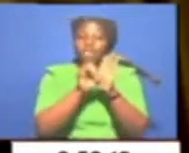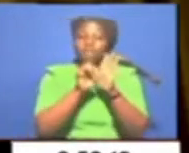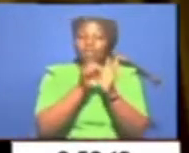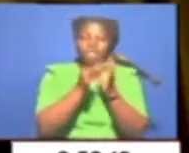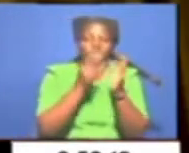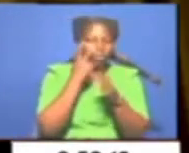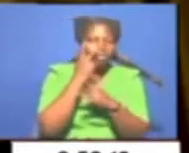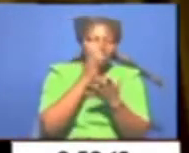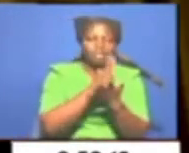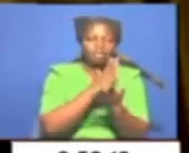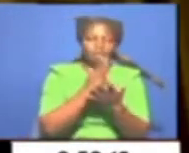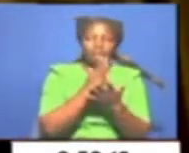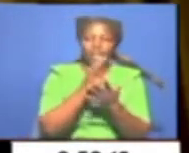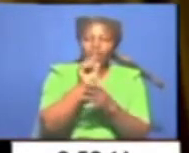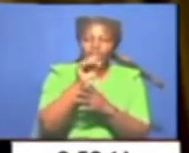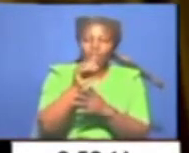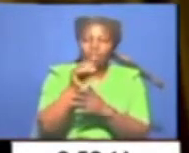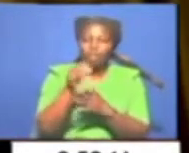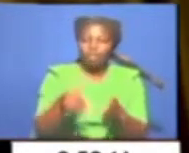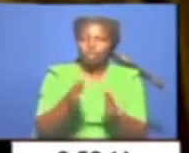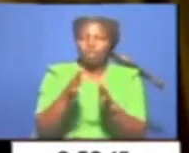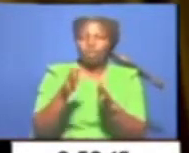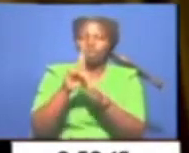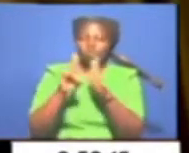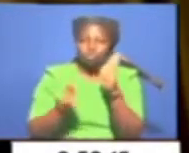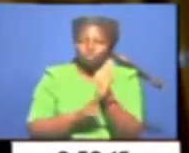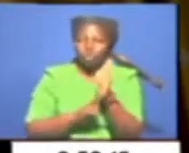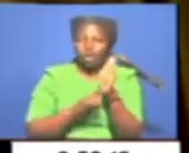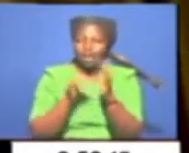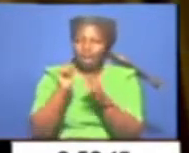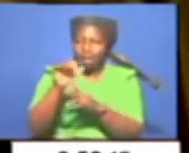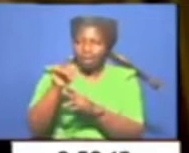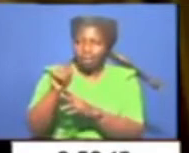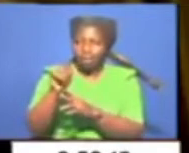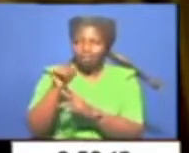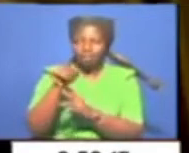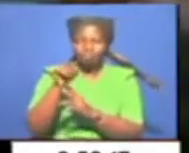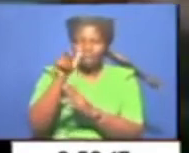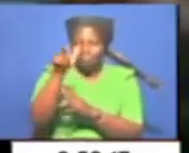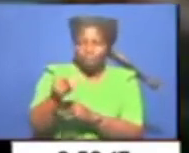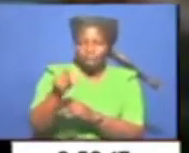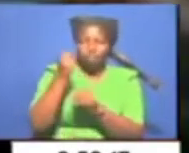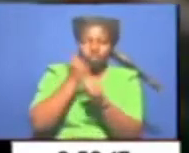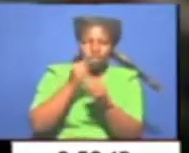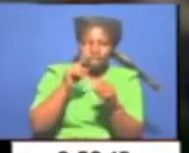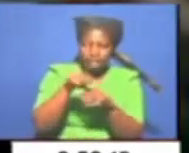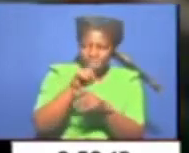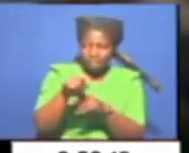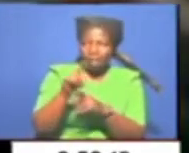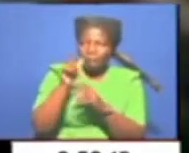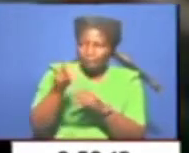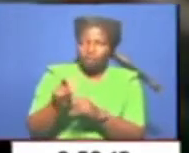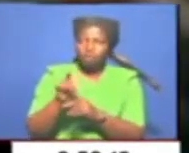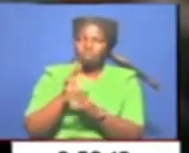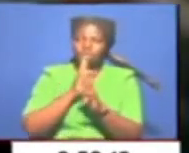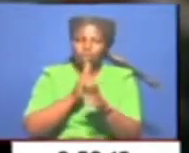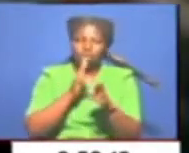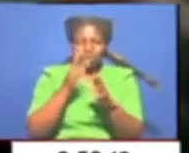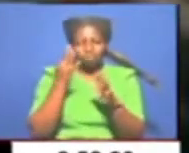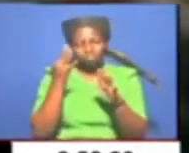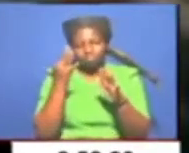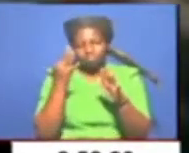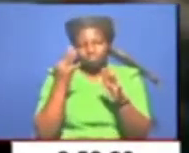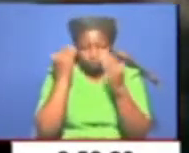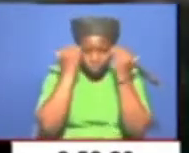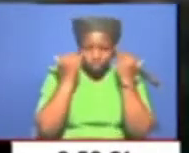Act, if somebody has committed a traffic offense, the person intending to prosecute you has to inform you within a particular defined period, 14 days